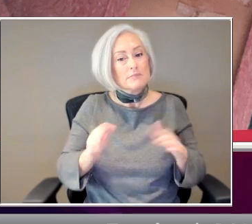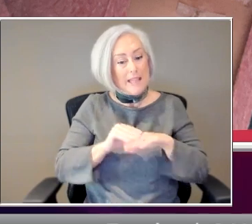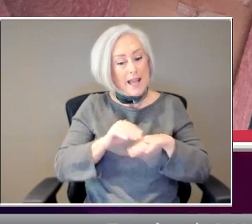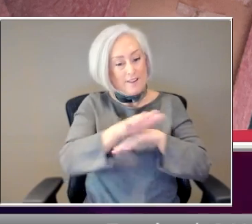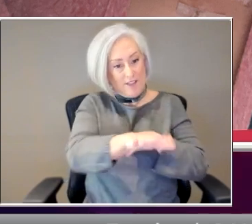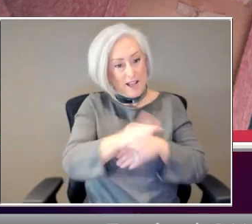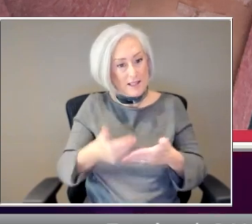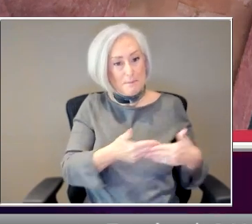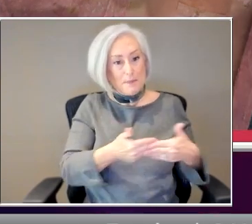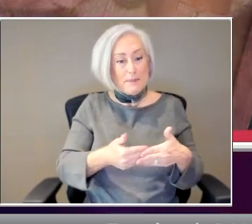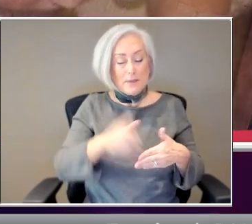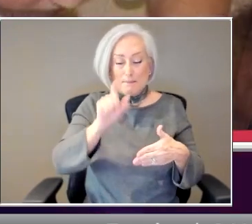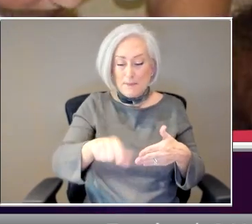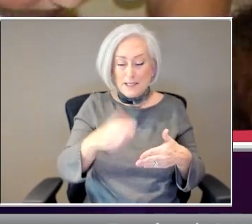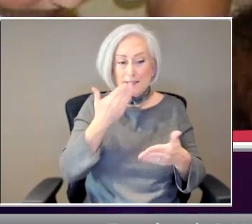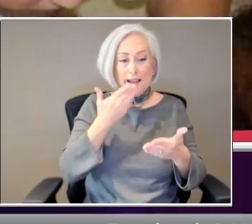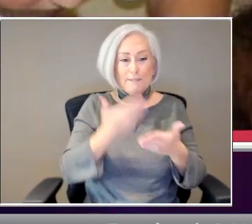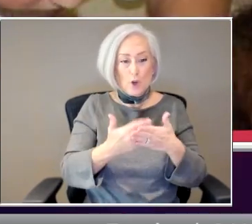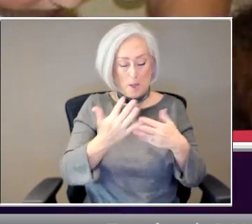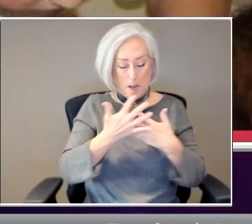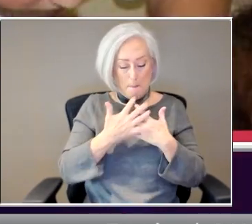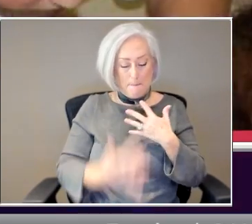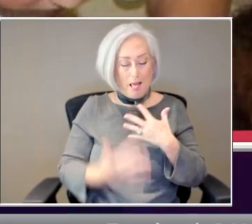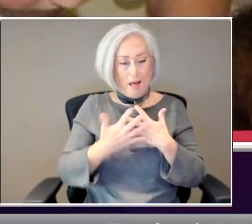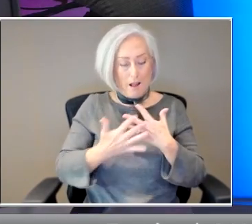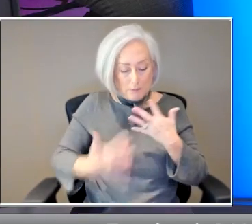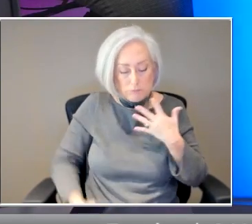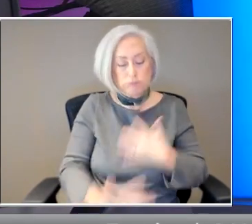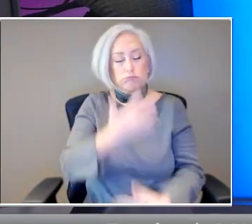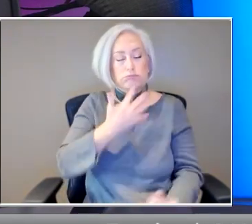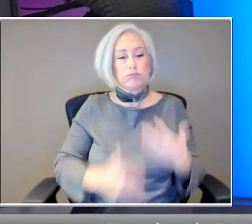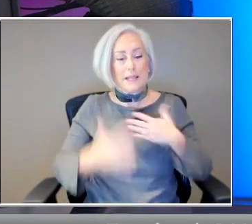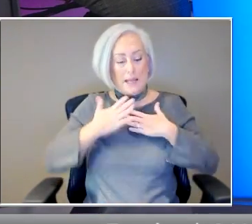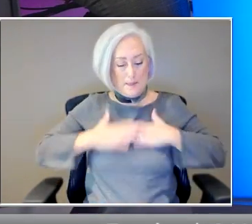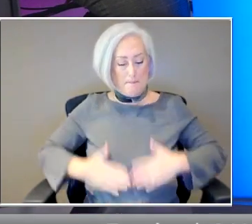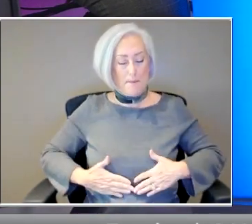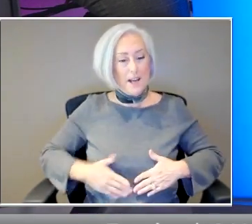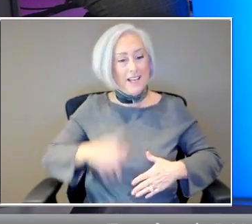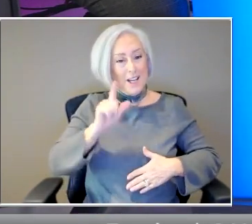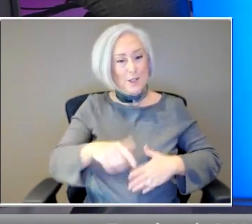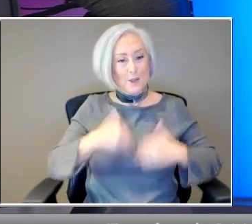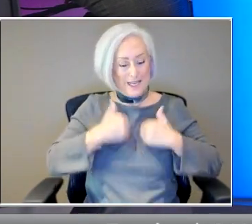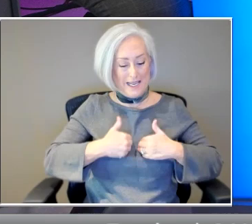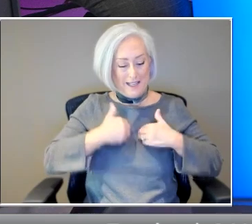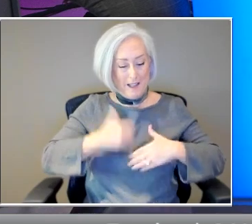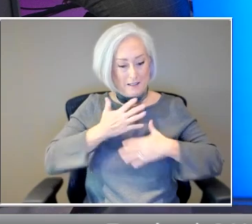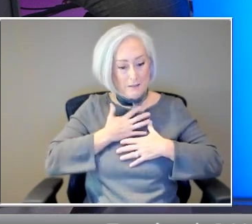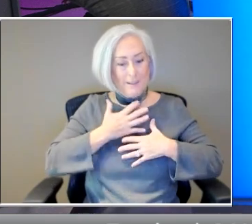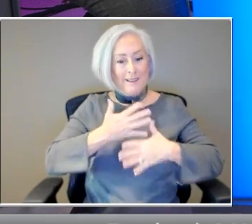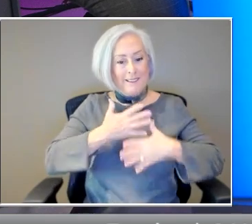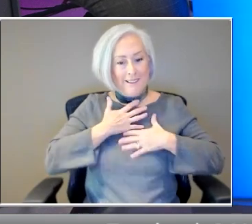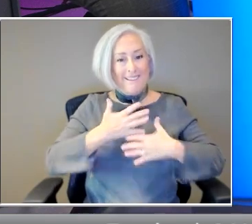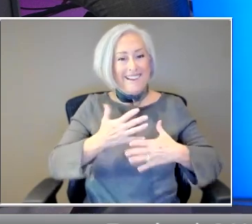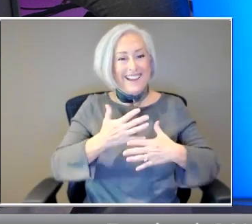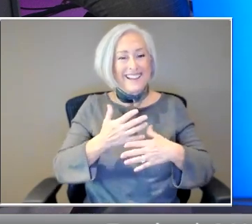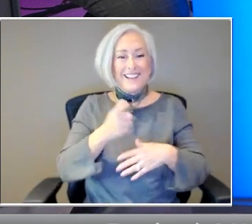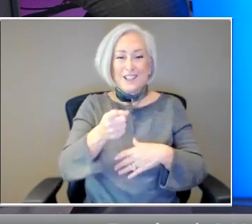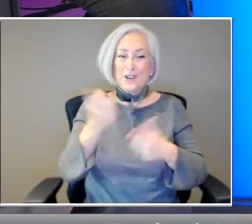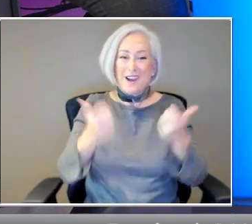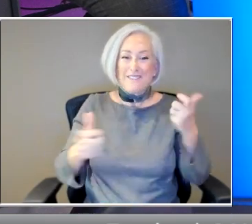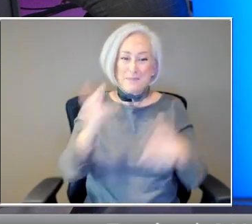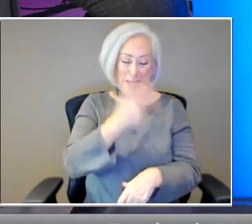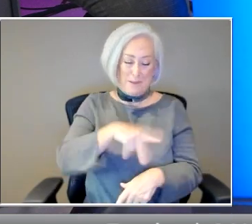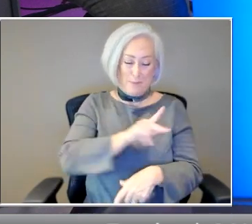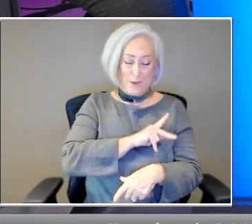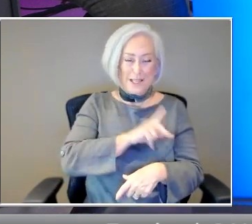well balanced or things don't go well. You need those lungs for that giggle. Yeah. Yes. And you have such a big personality, you need something to contain it. Oh,